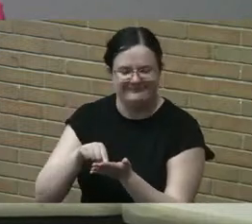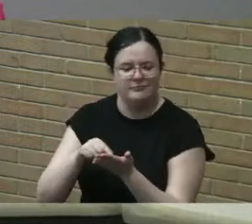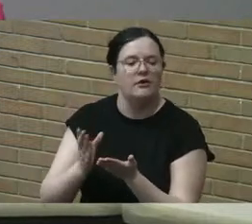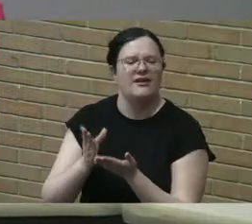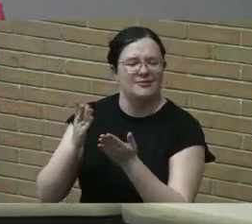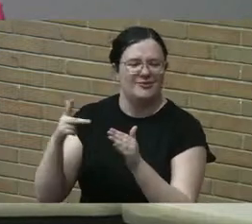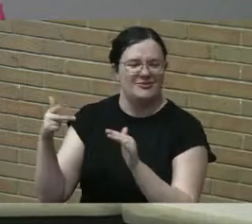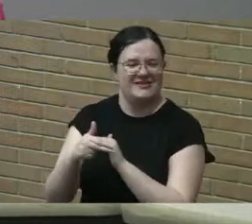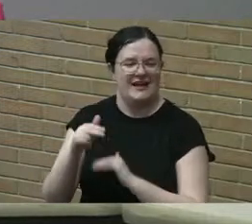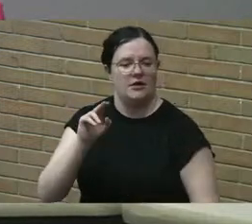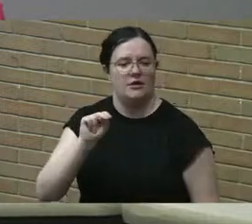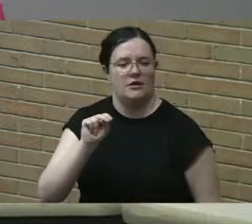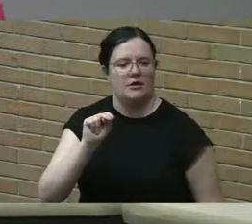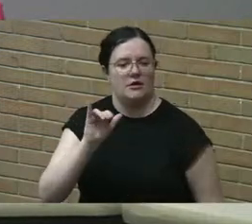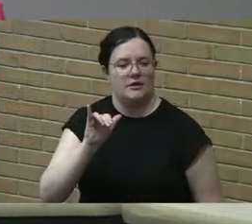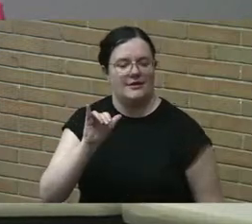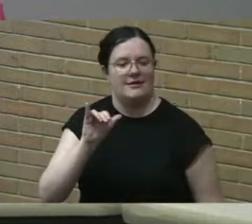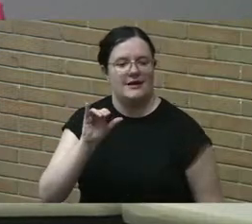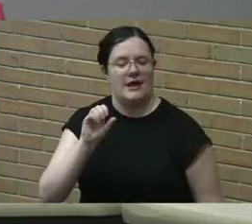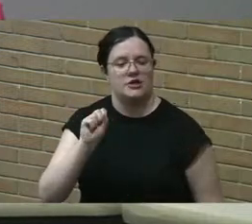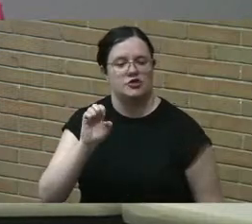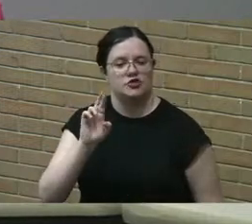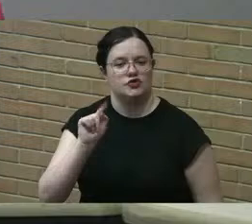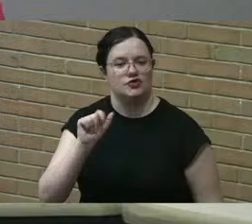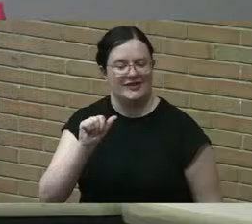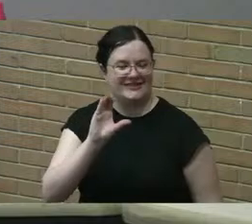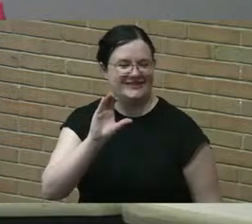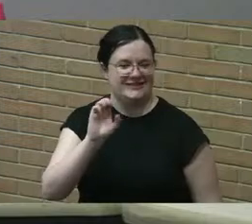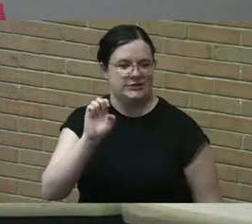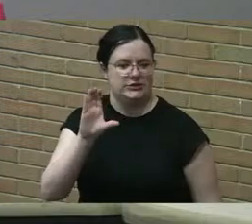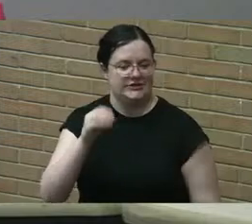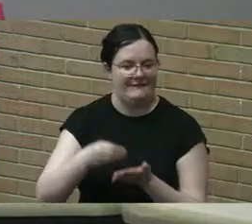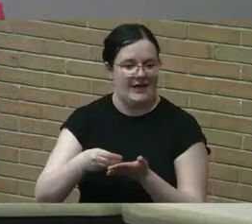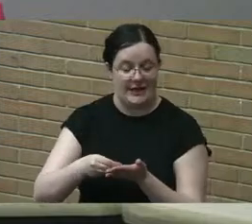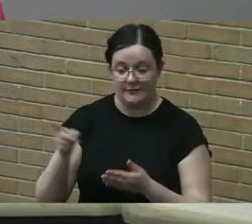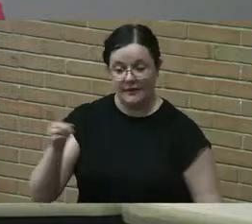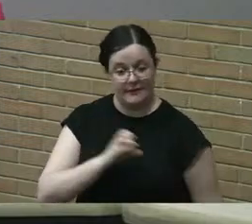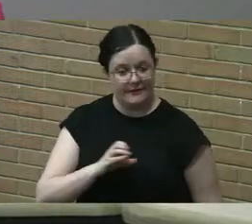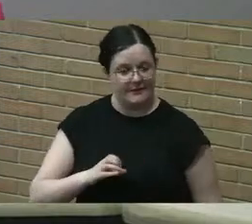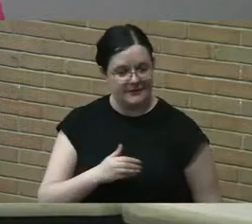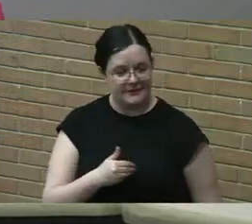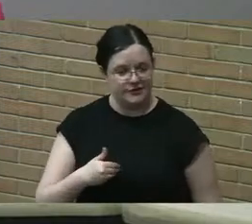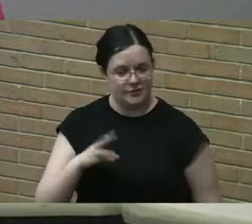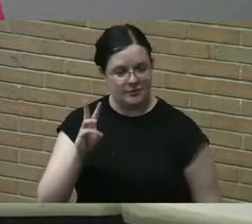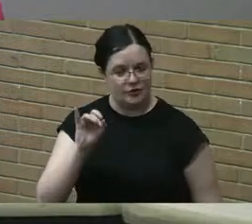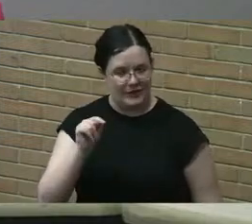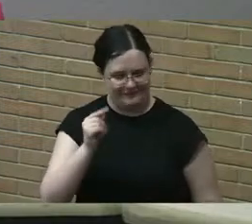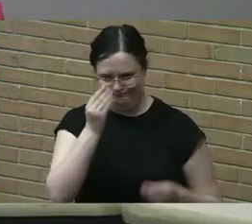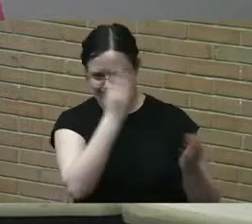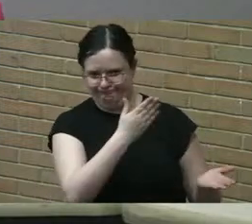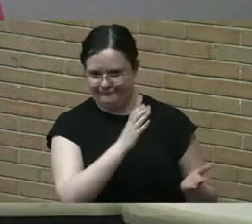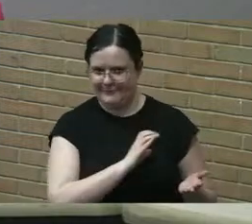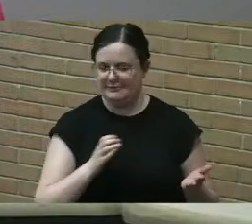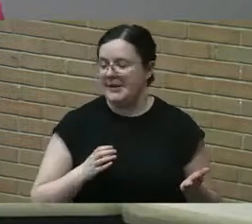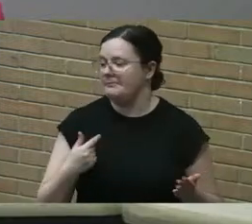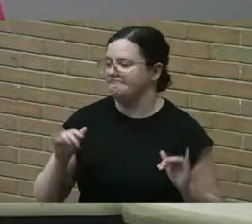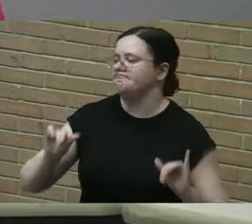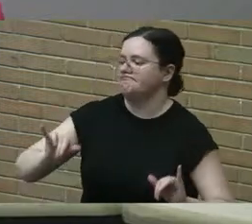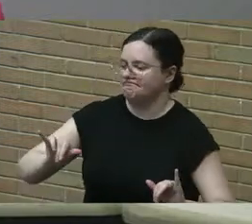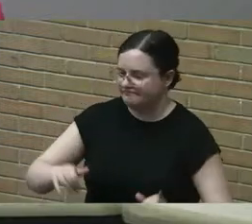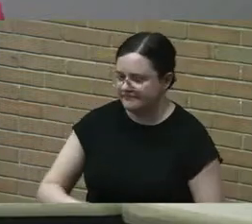the NYSERDA CEC funding. Councilmember Wilt brought it to the attention to the committee and